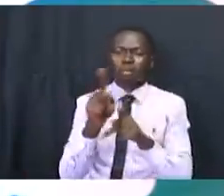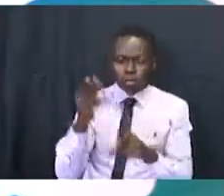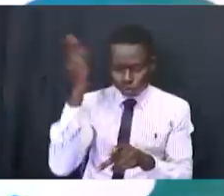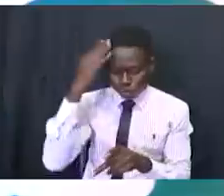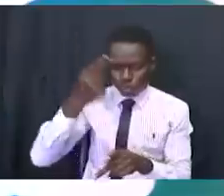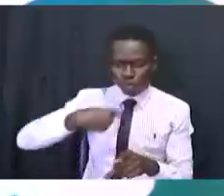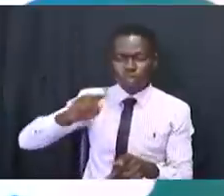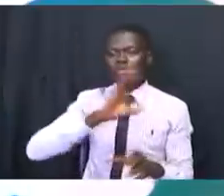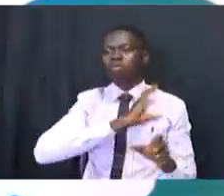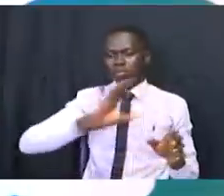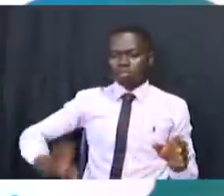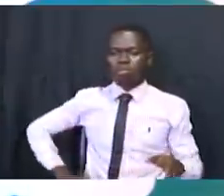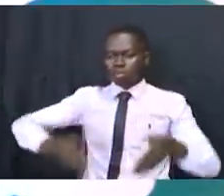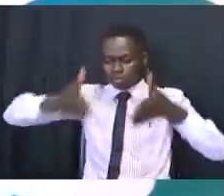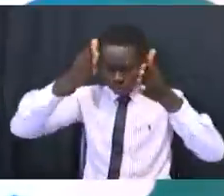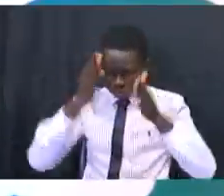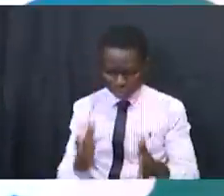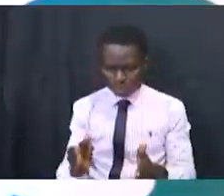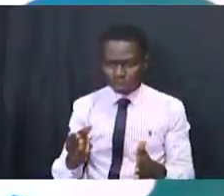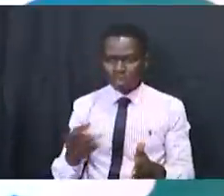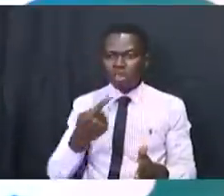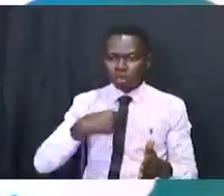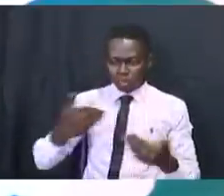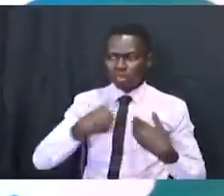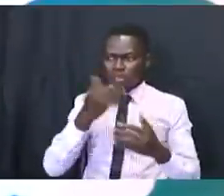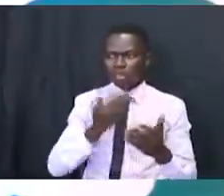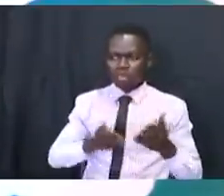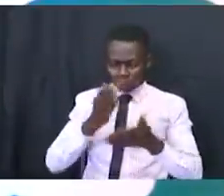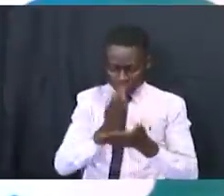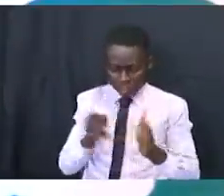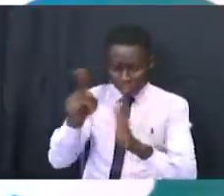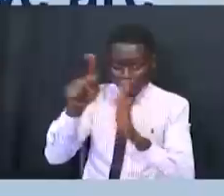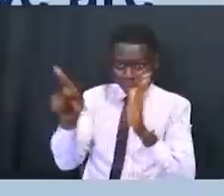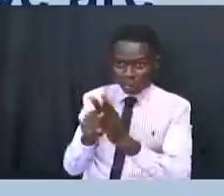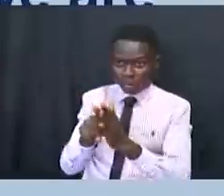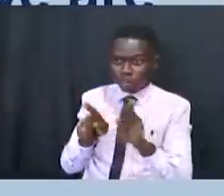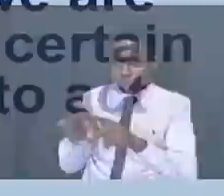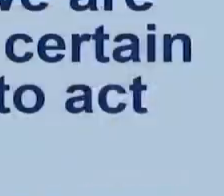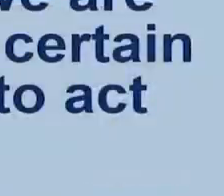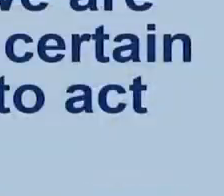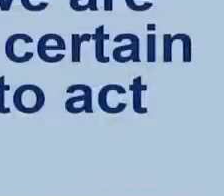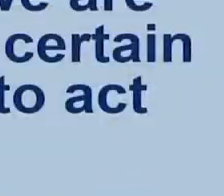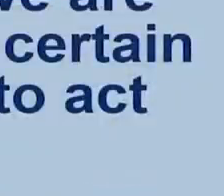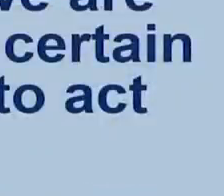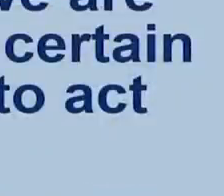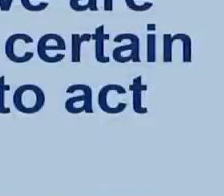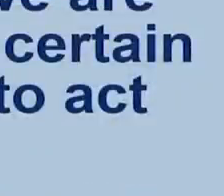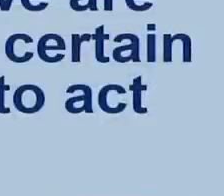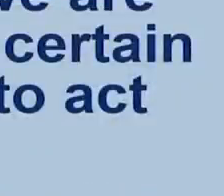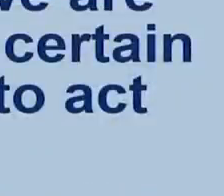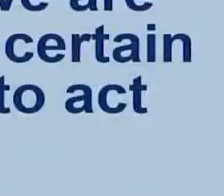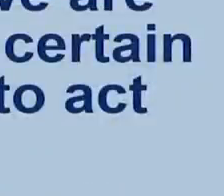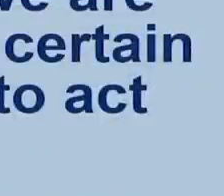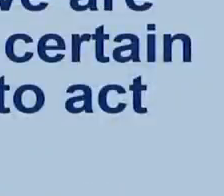we are Christians and that we have certain principles, they expect us to act differently.